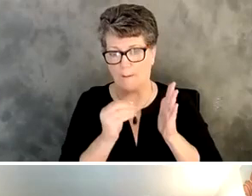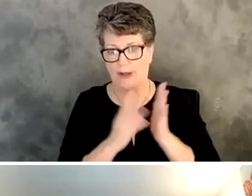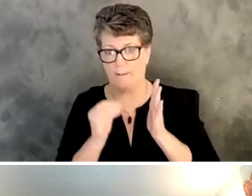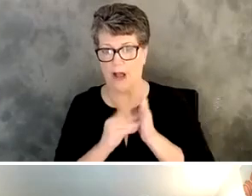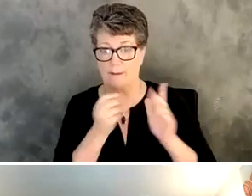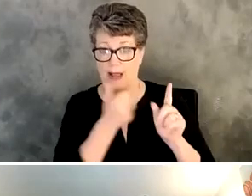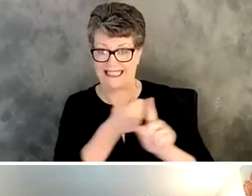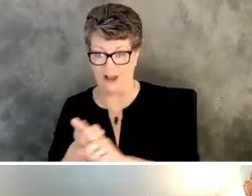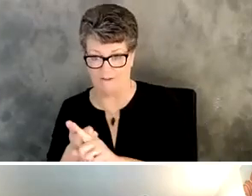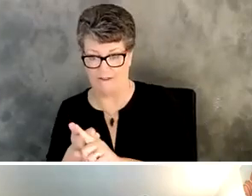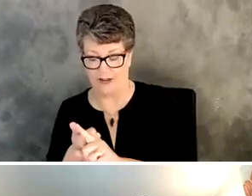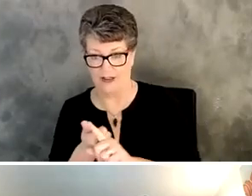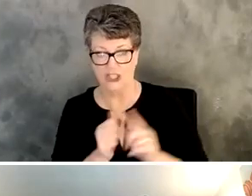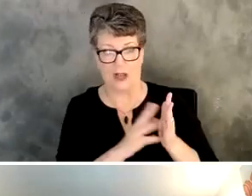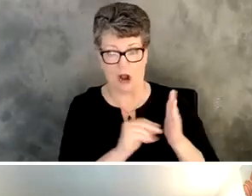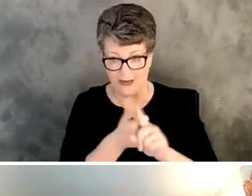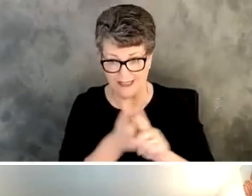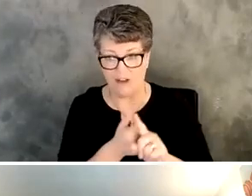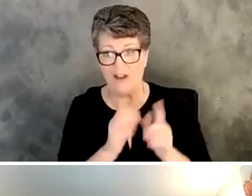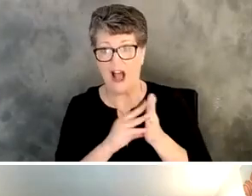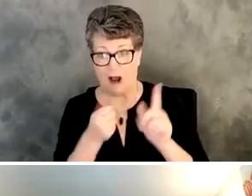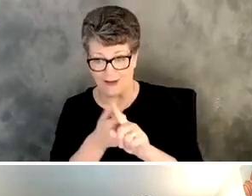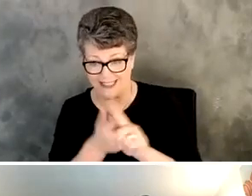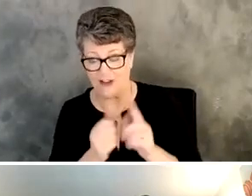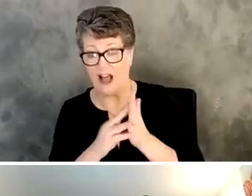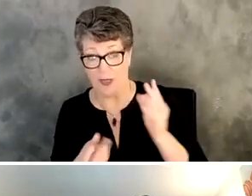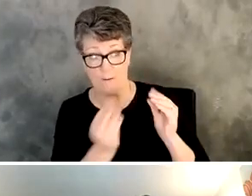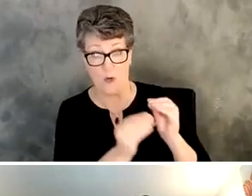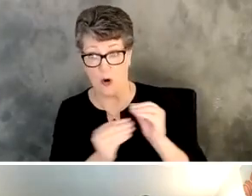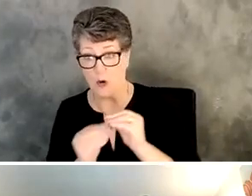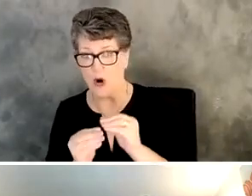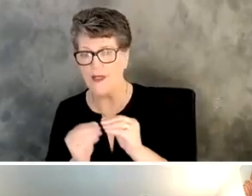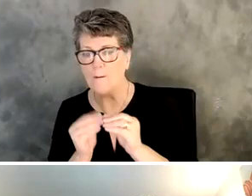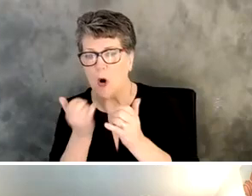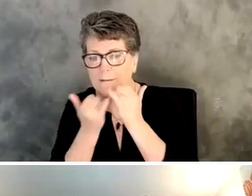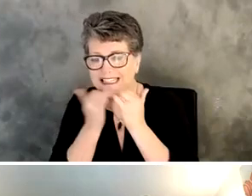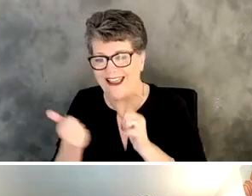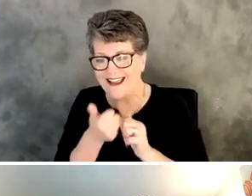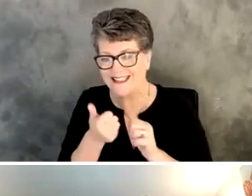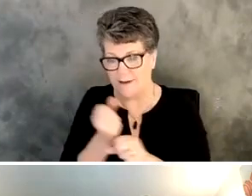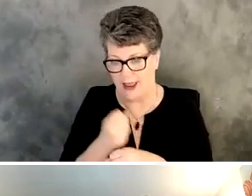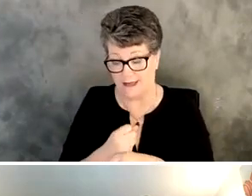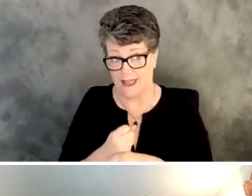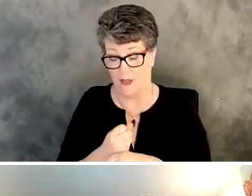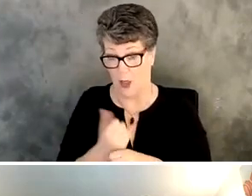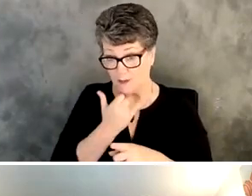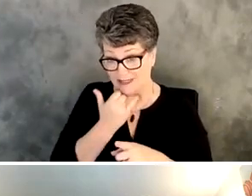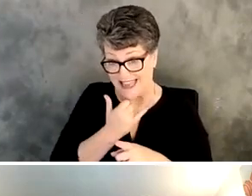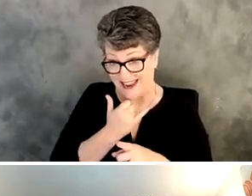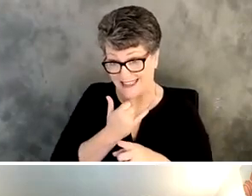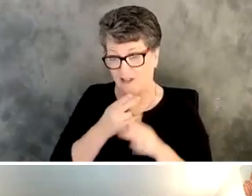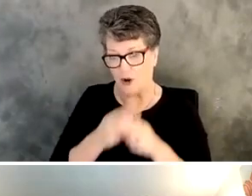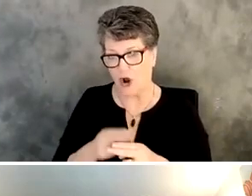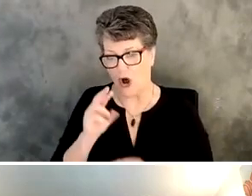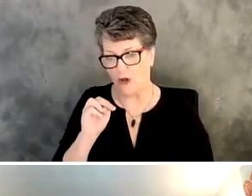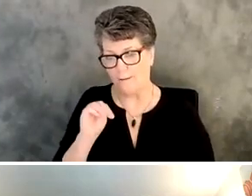produce another copy of itself, the more it does that, the more mistakes it makes. And when it makes those mistakes are